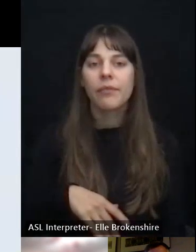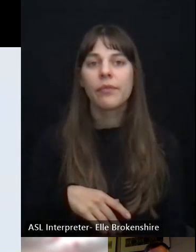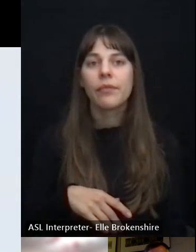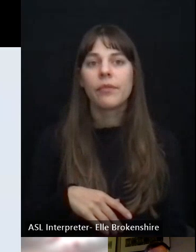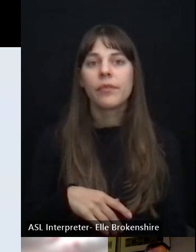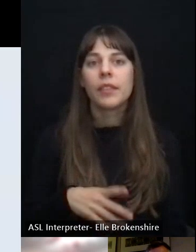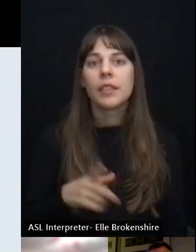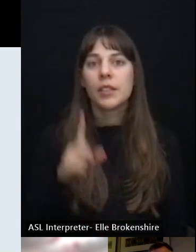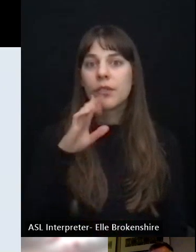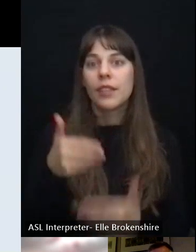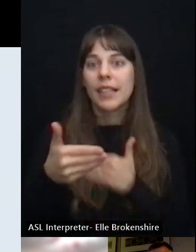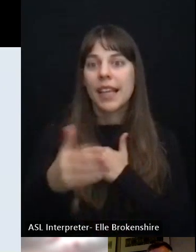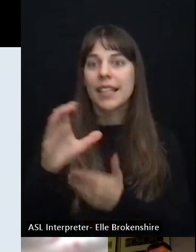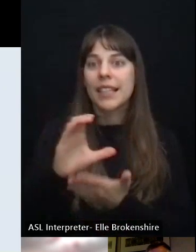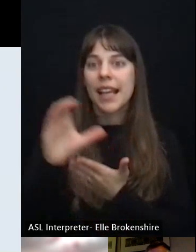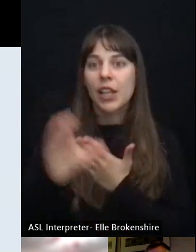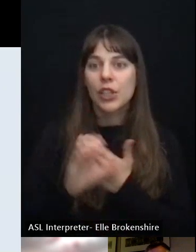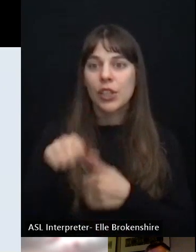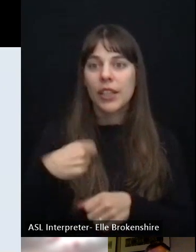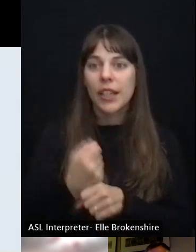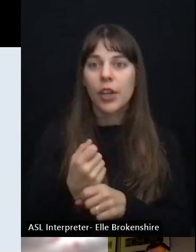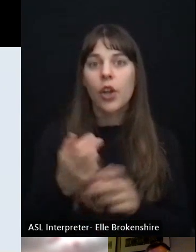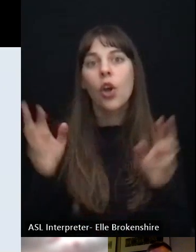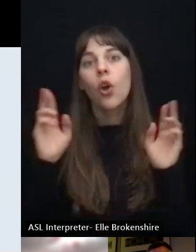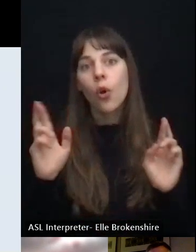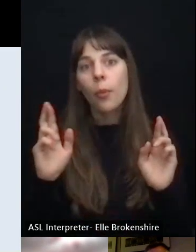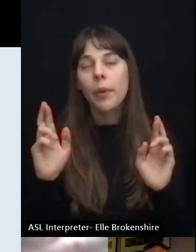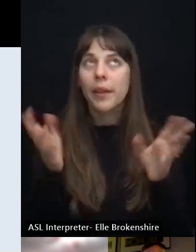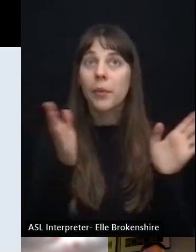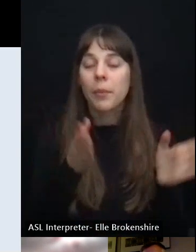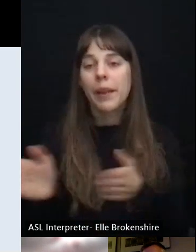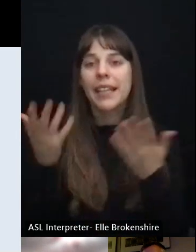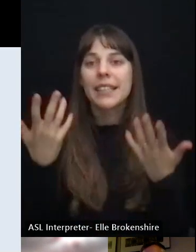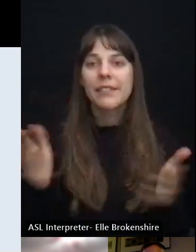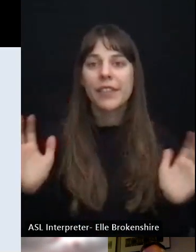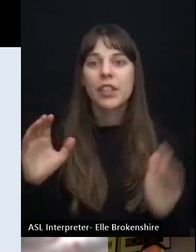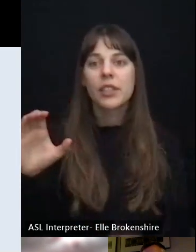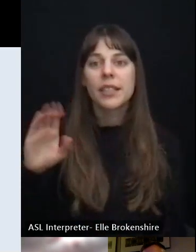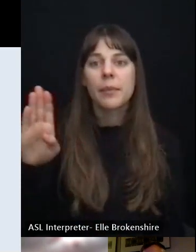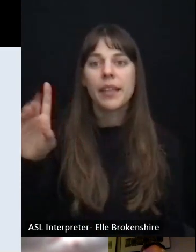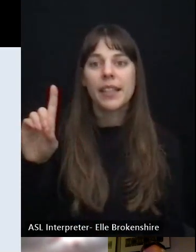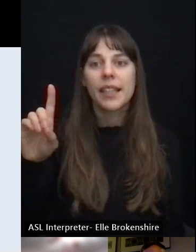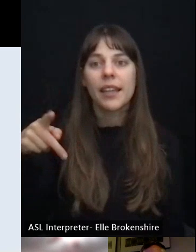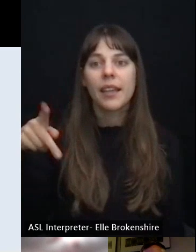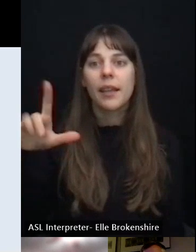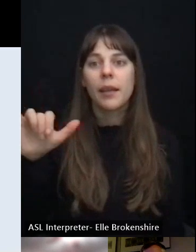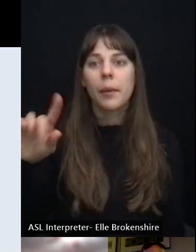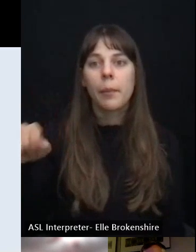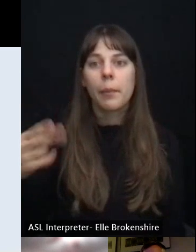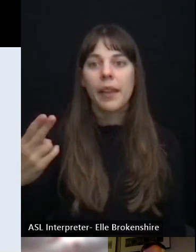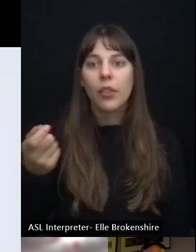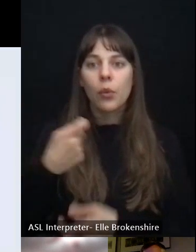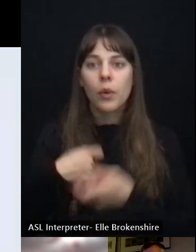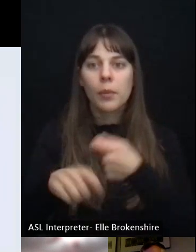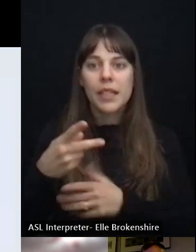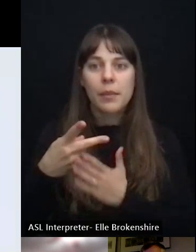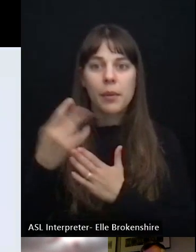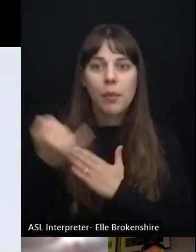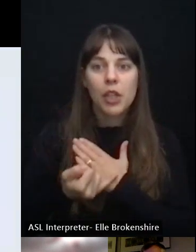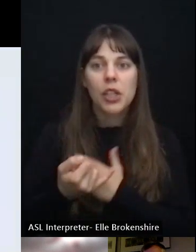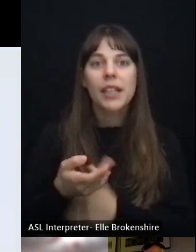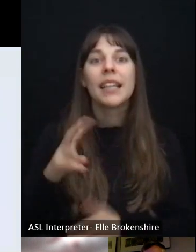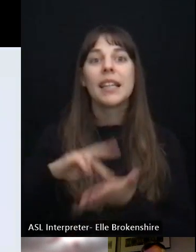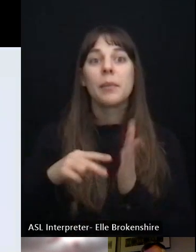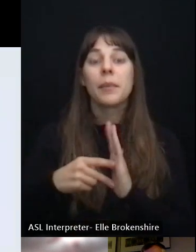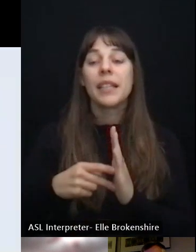calendar year here, we're hoping to finish or planning on finishing the CBD plinth replacement project. That'll consist of a 2-month closure